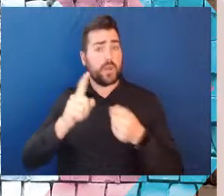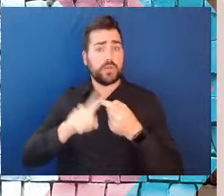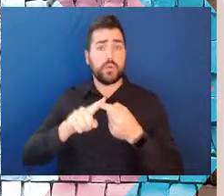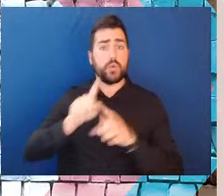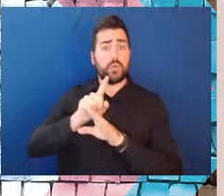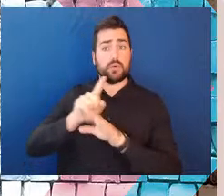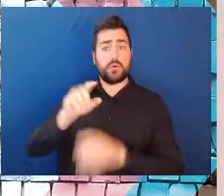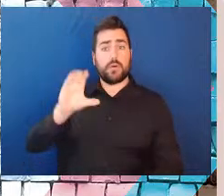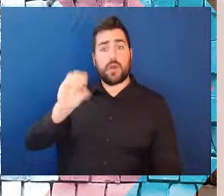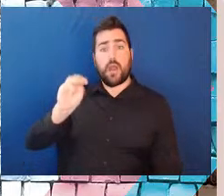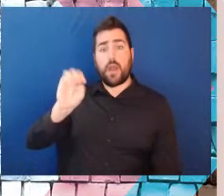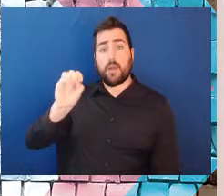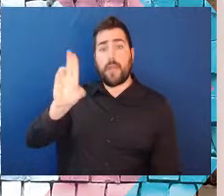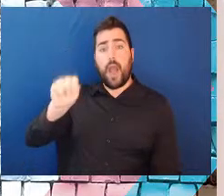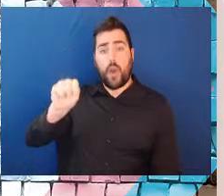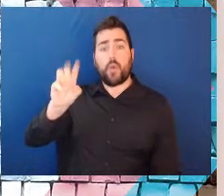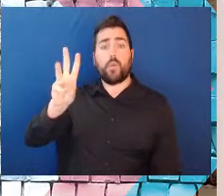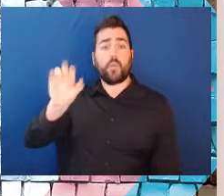that. Go to